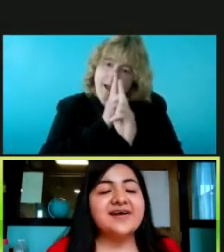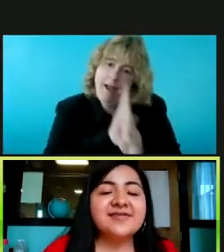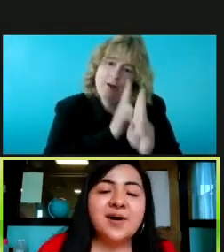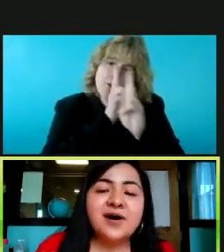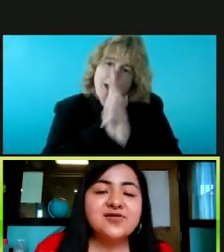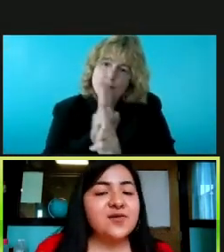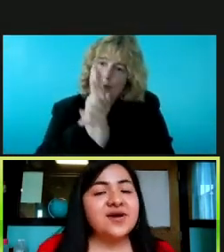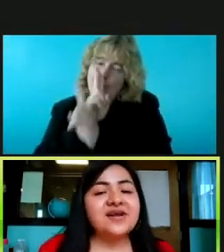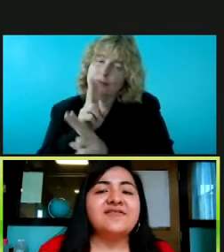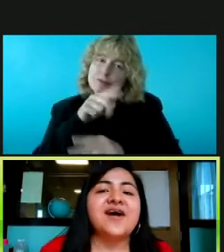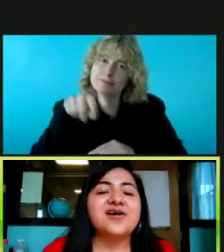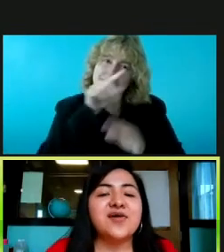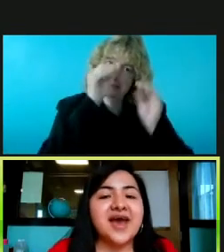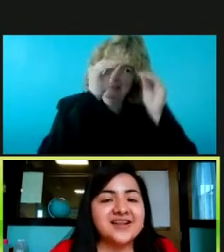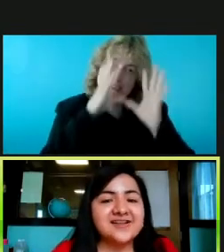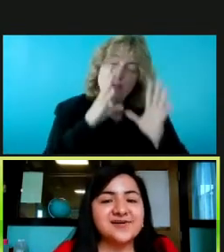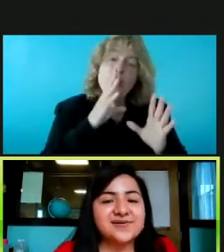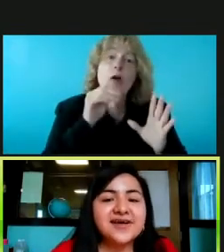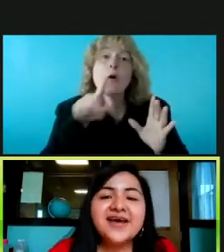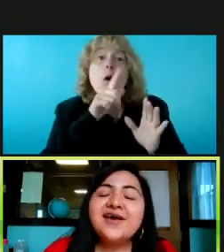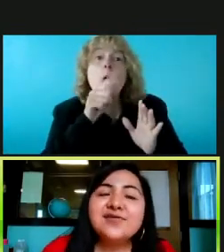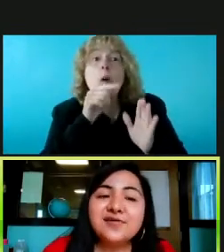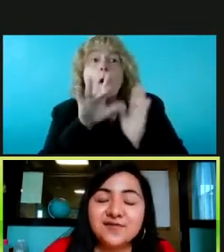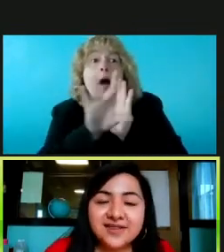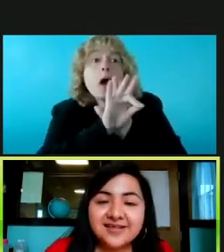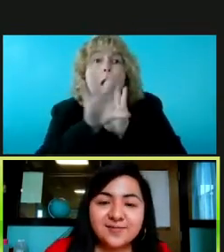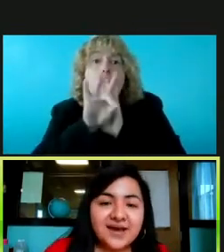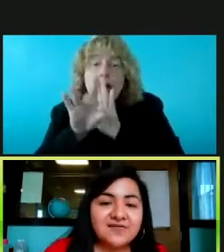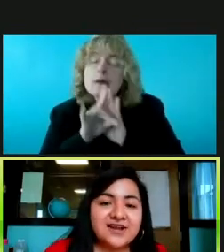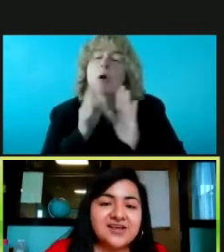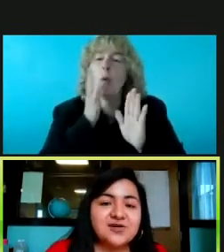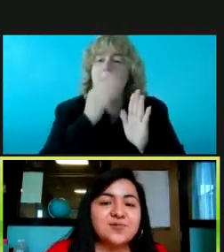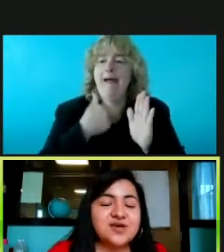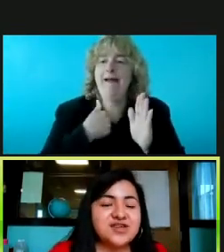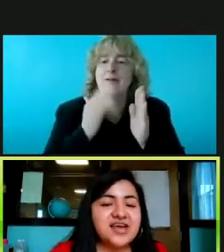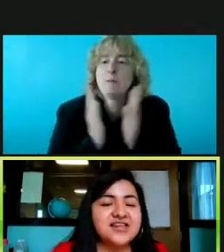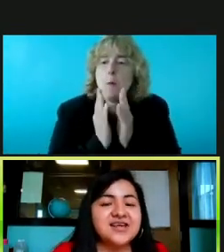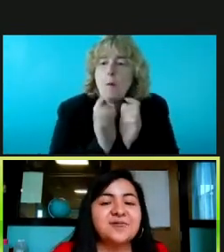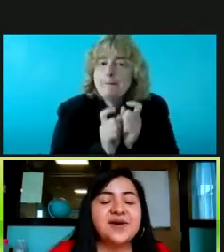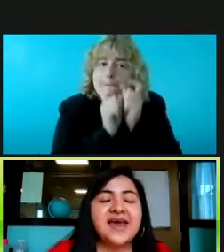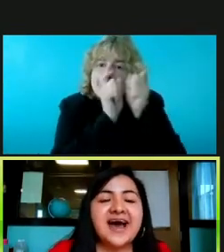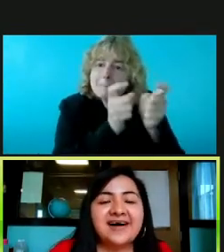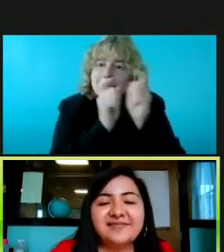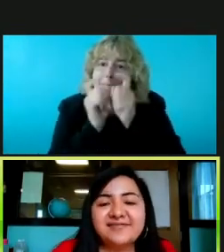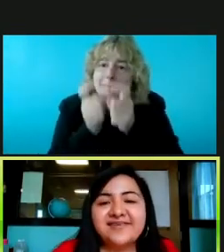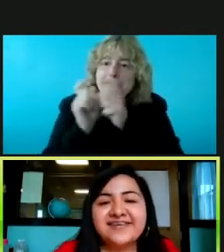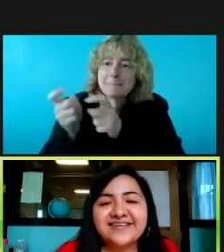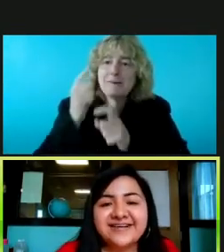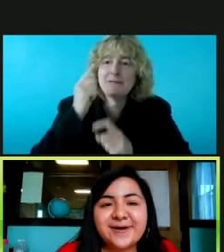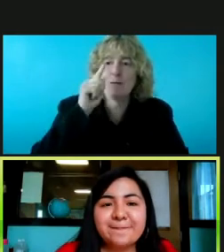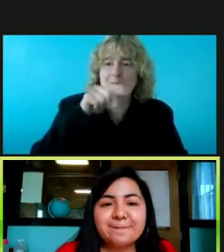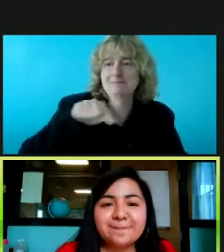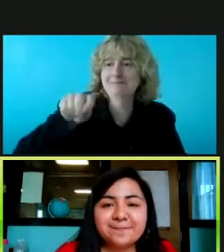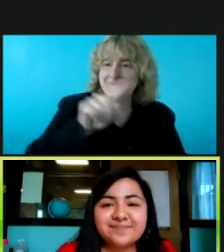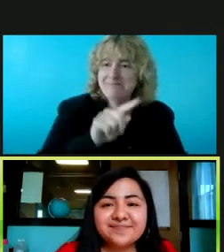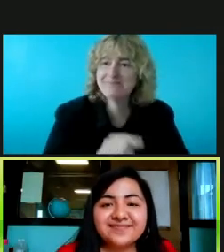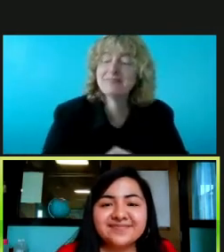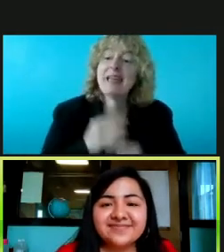received a small token of our gratitude. So for this week, for teacher appreciation, we have,